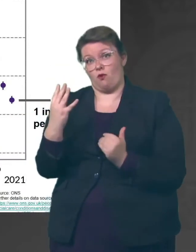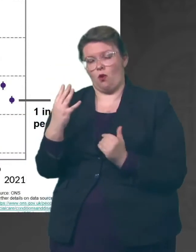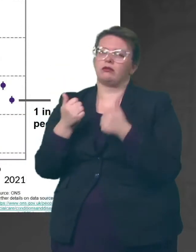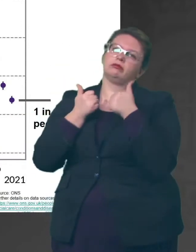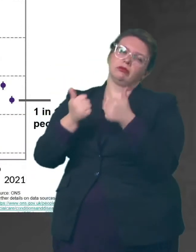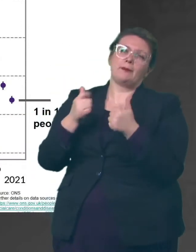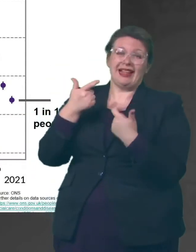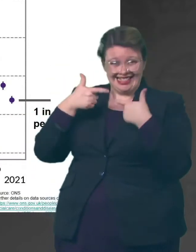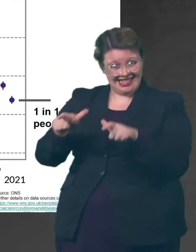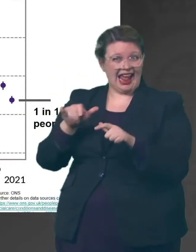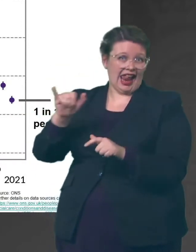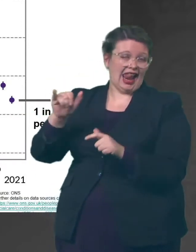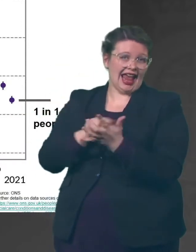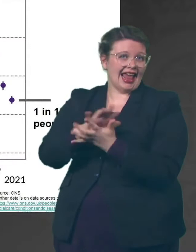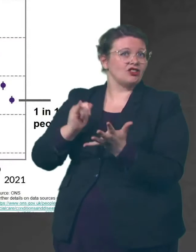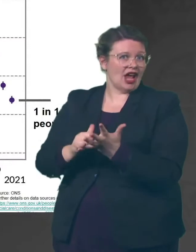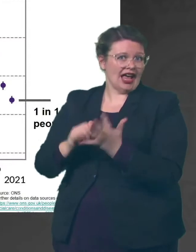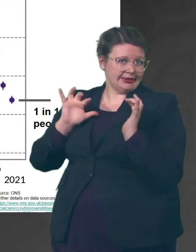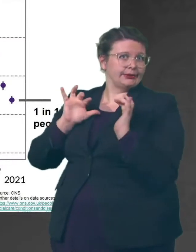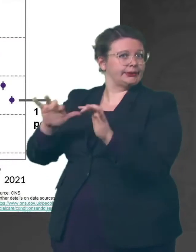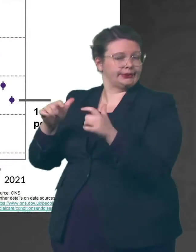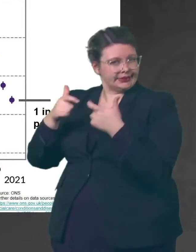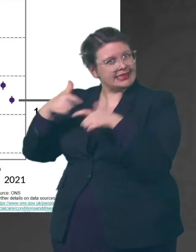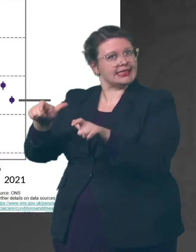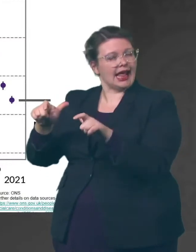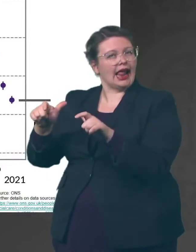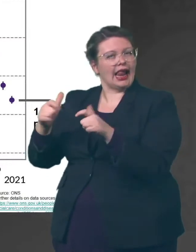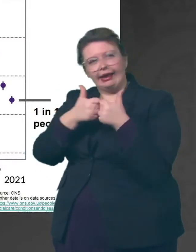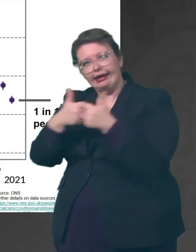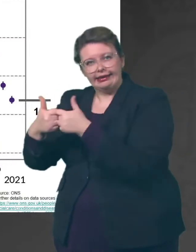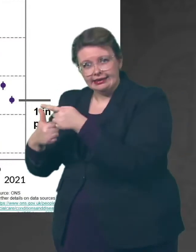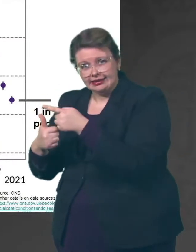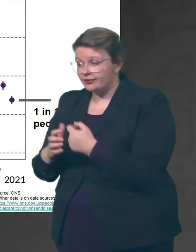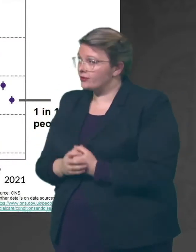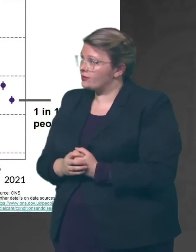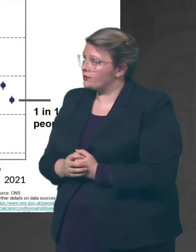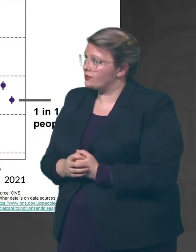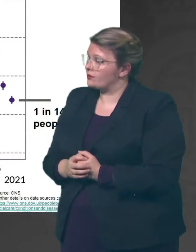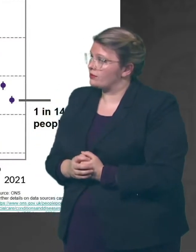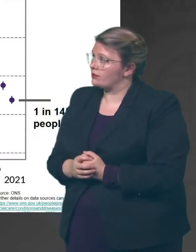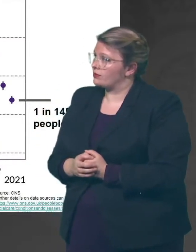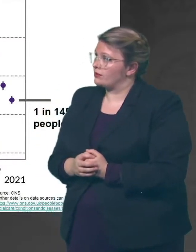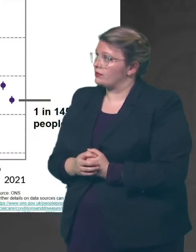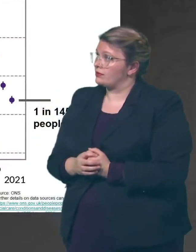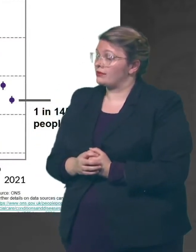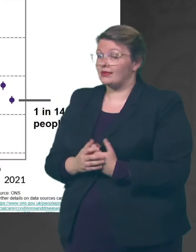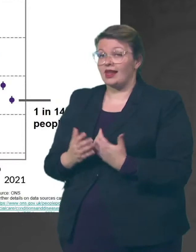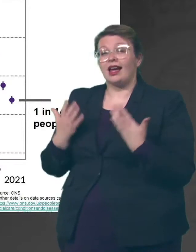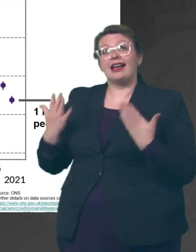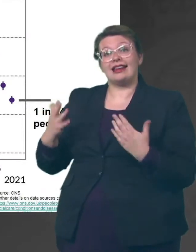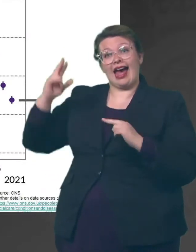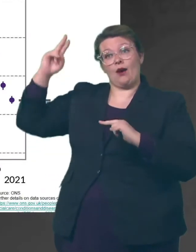now falling by only 15% a week. In some areas of the